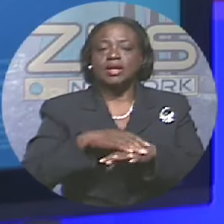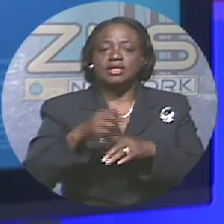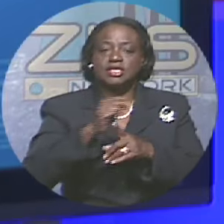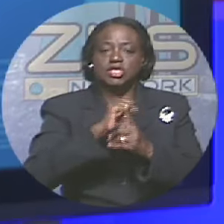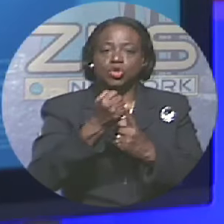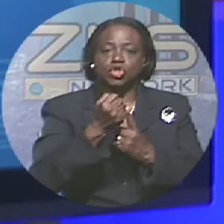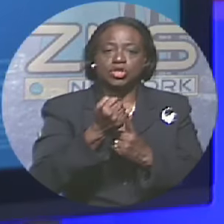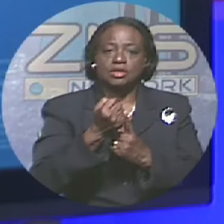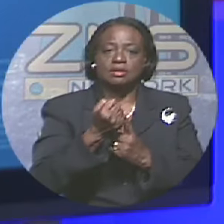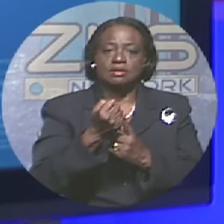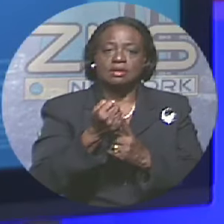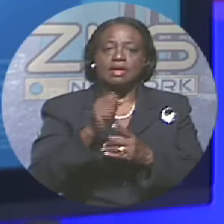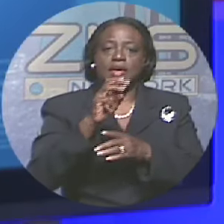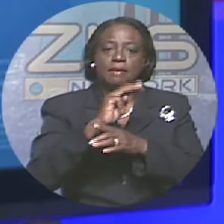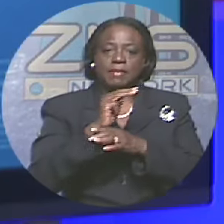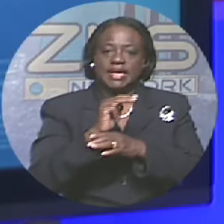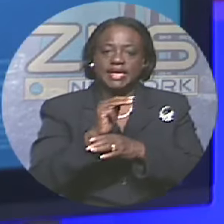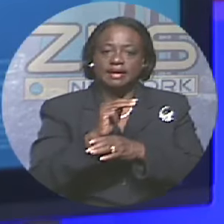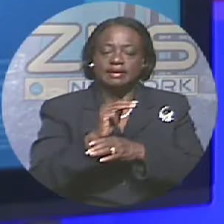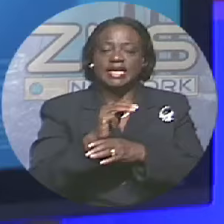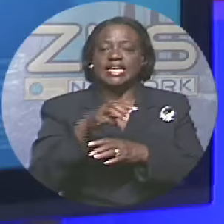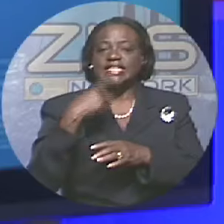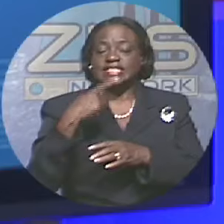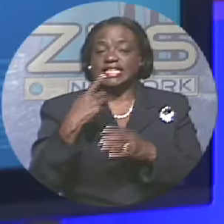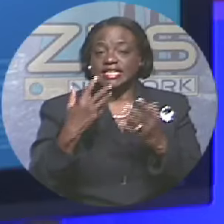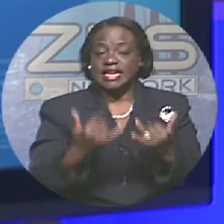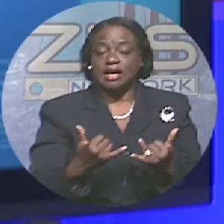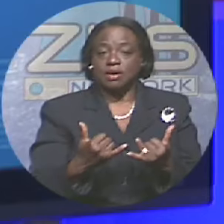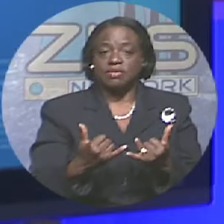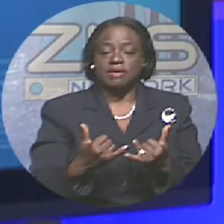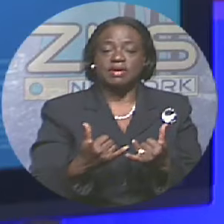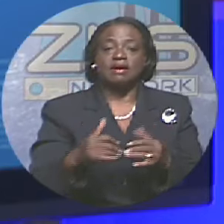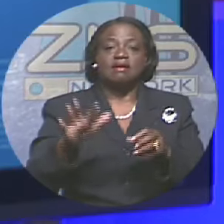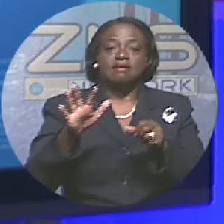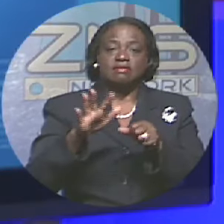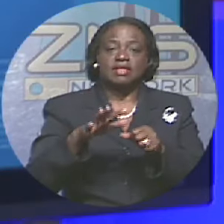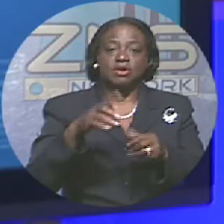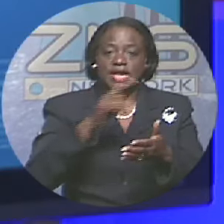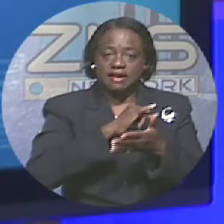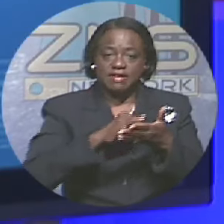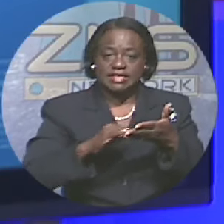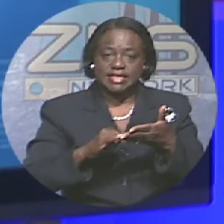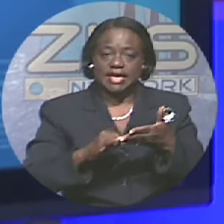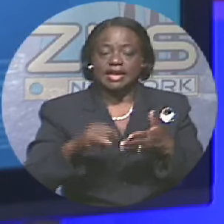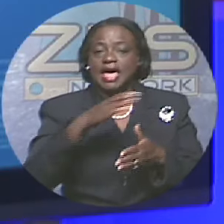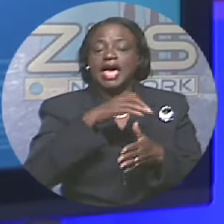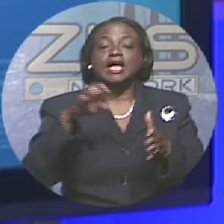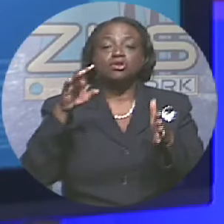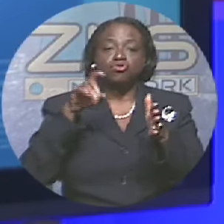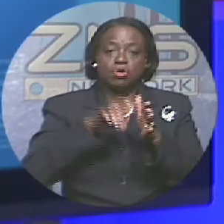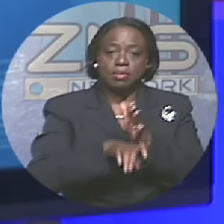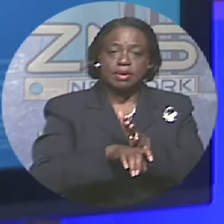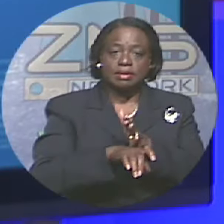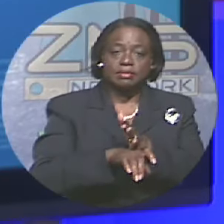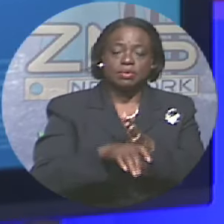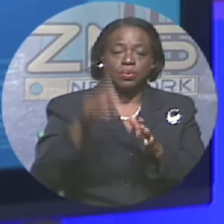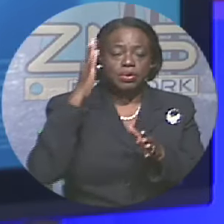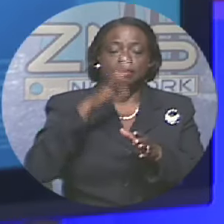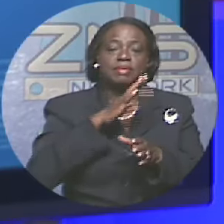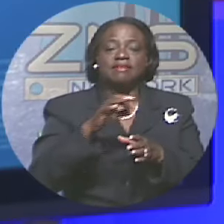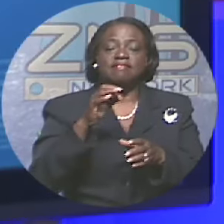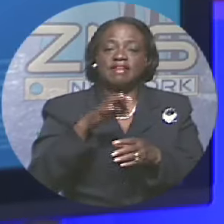they have launched a full-scale investigation and criminal charges could be filed. Authorities warn that they take this type of activity very